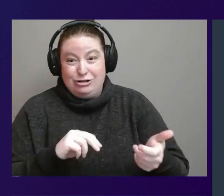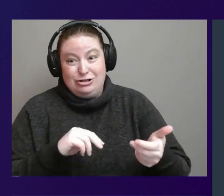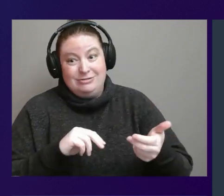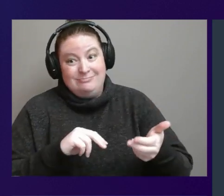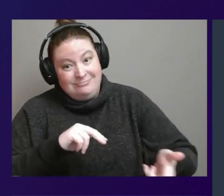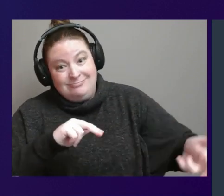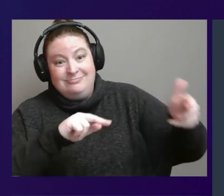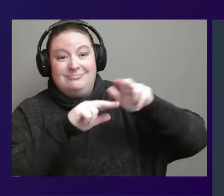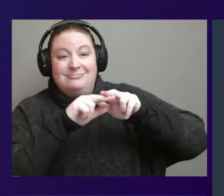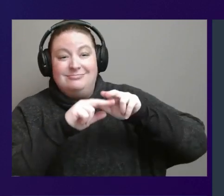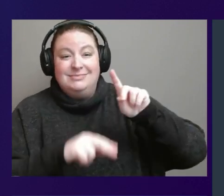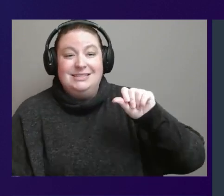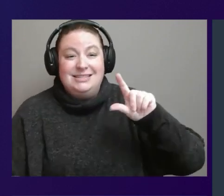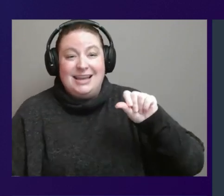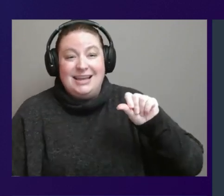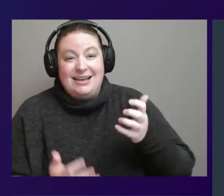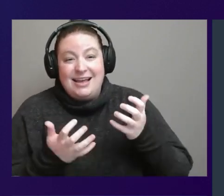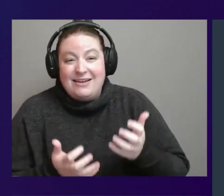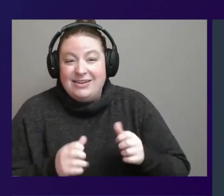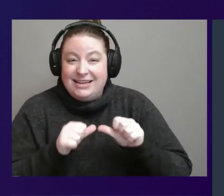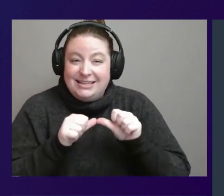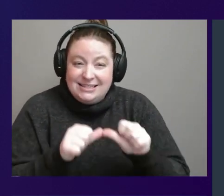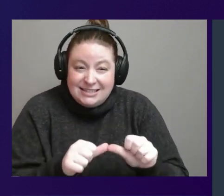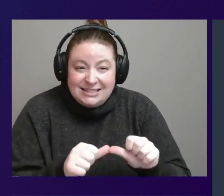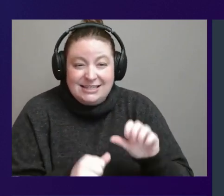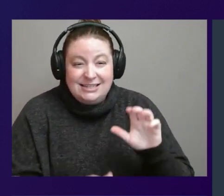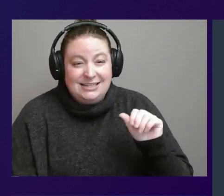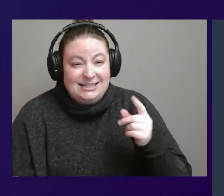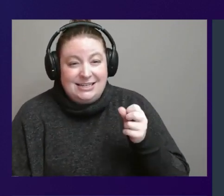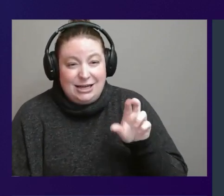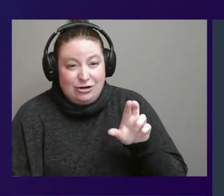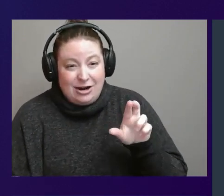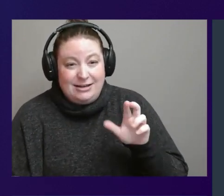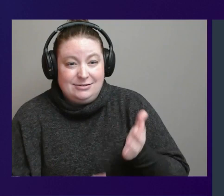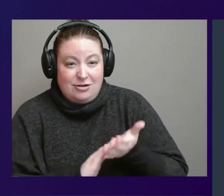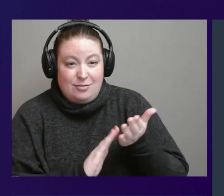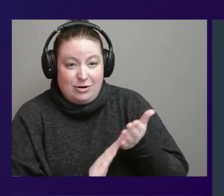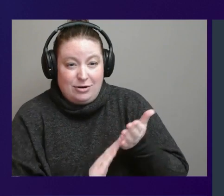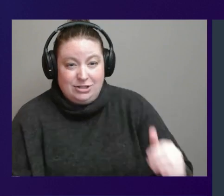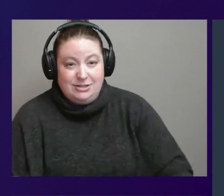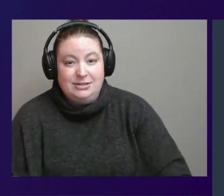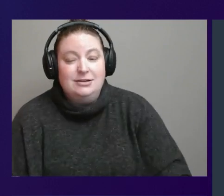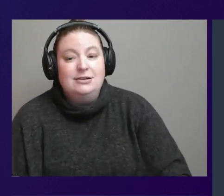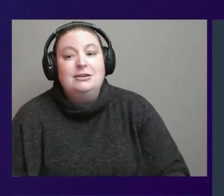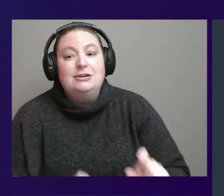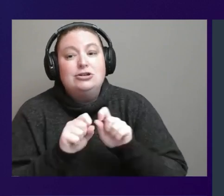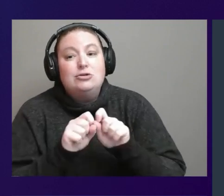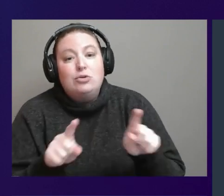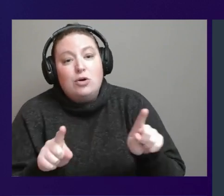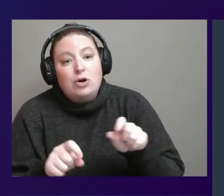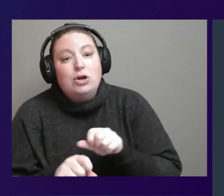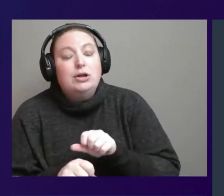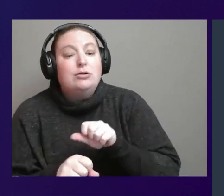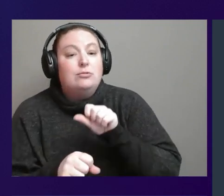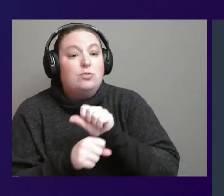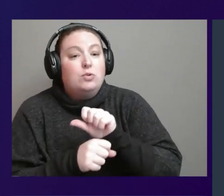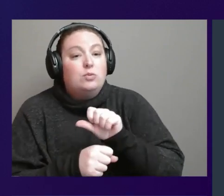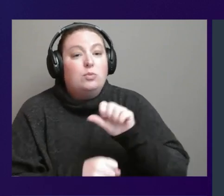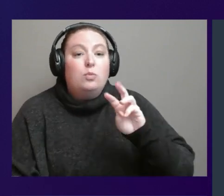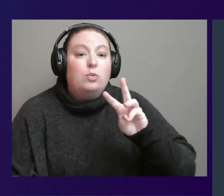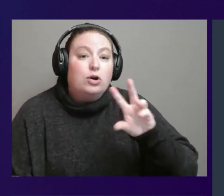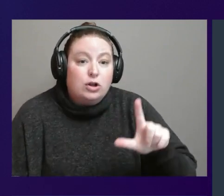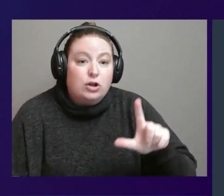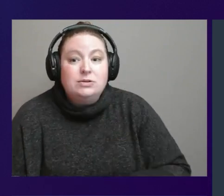persistent containerized applications. Many customers have started deploying workloads such as Elastic MapReduce, Spark,